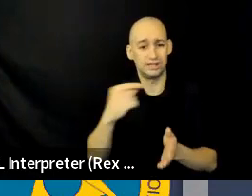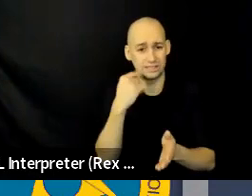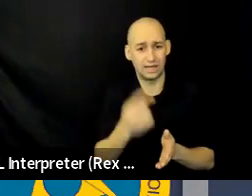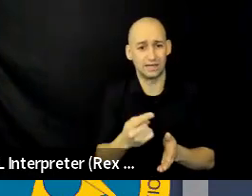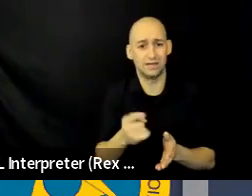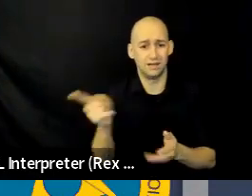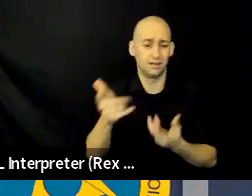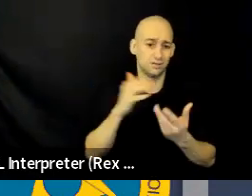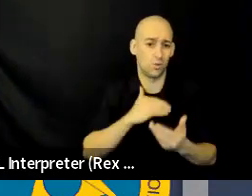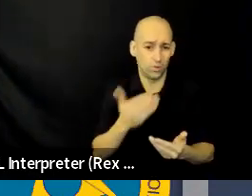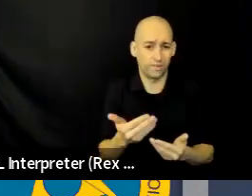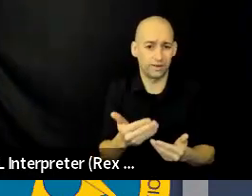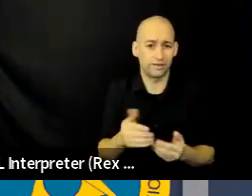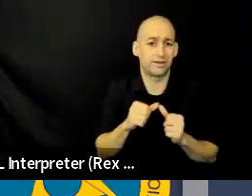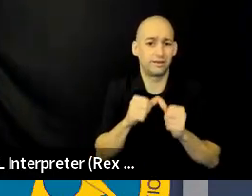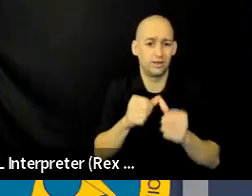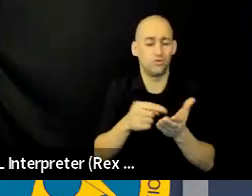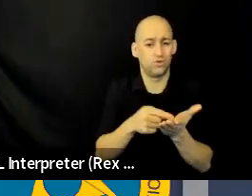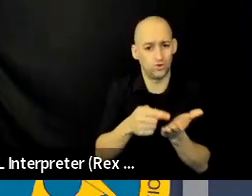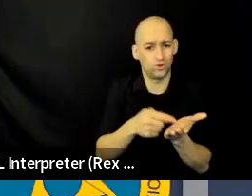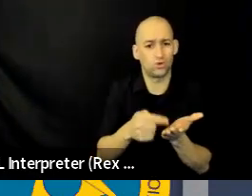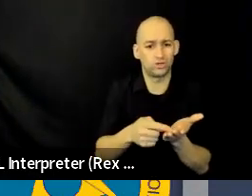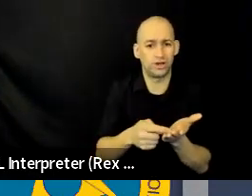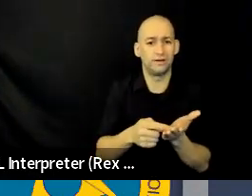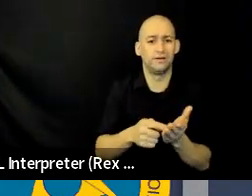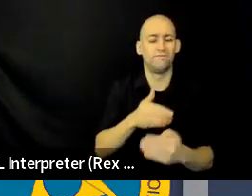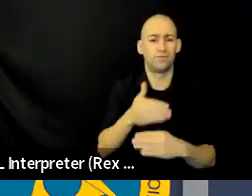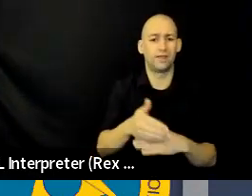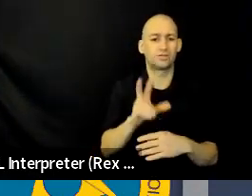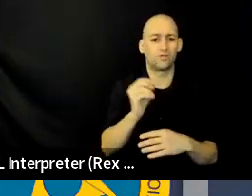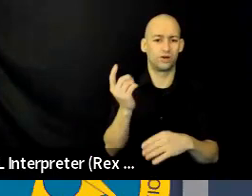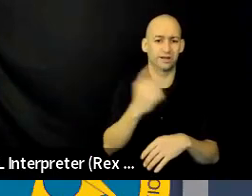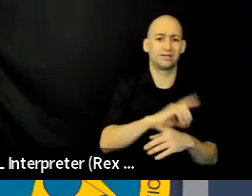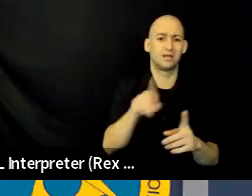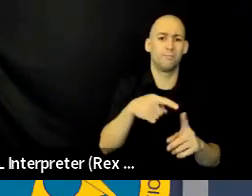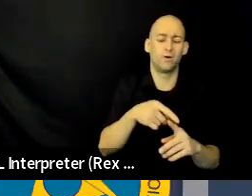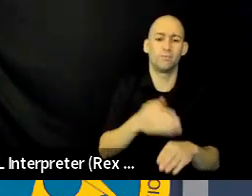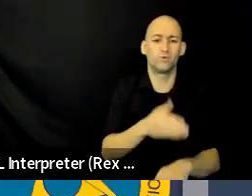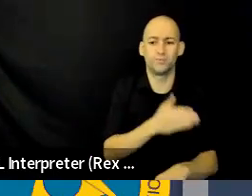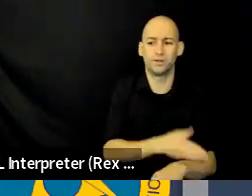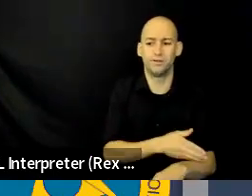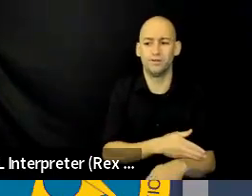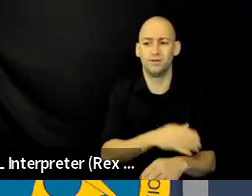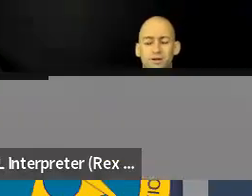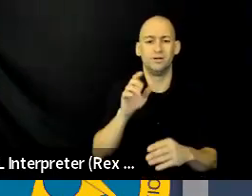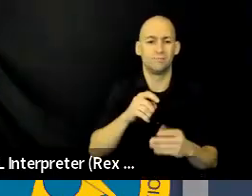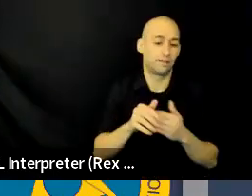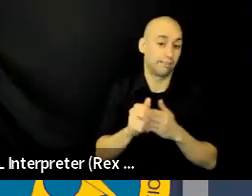that he was willing to continue to negotiate over the next 30 days about improvements that might lead to a